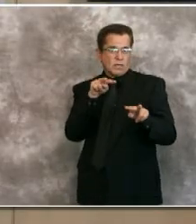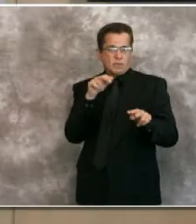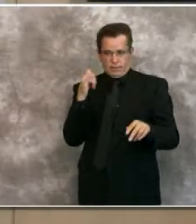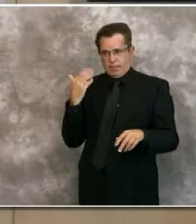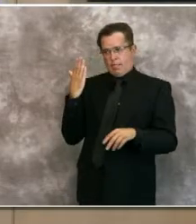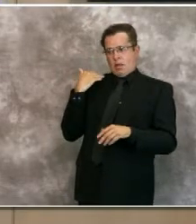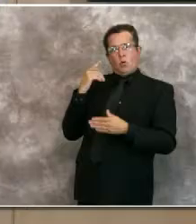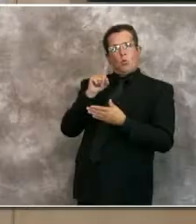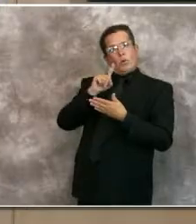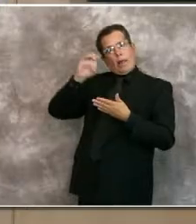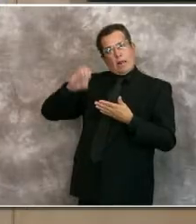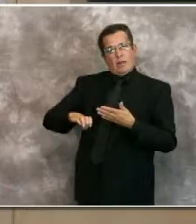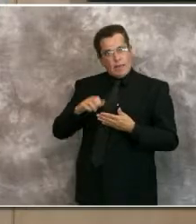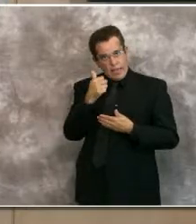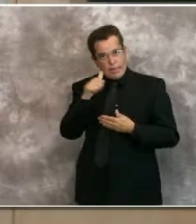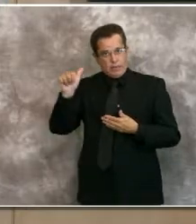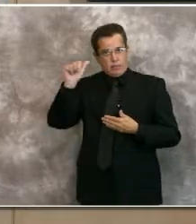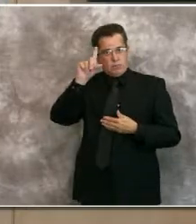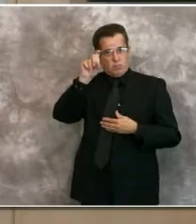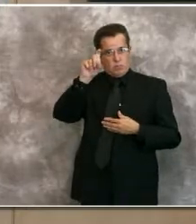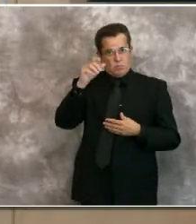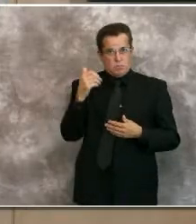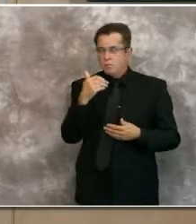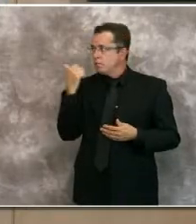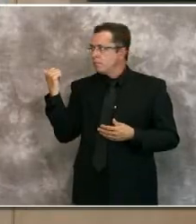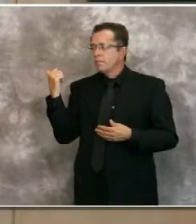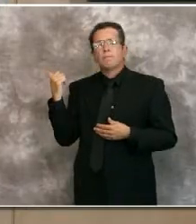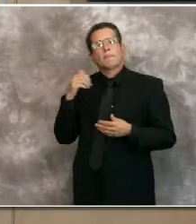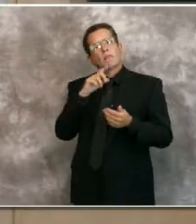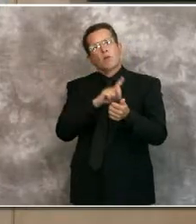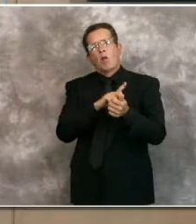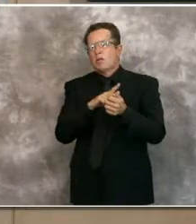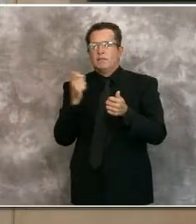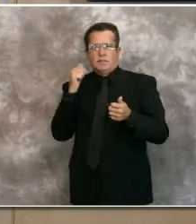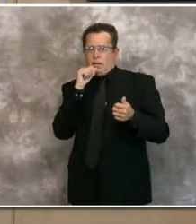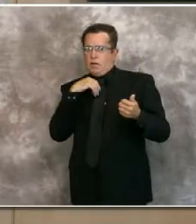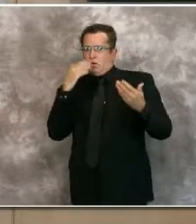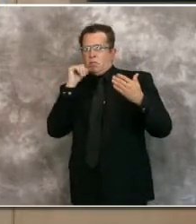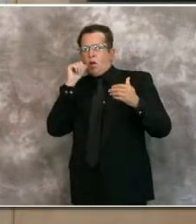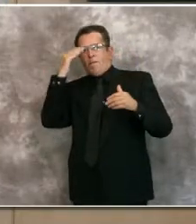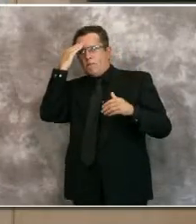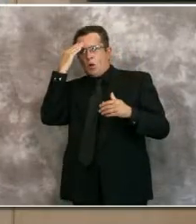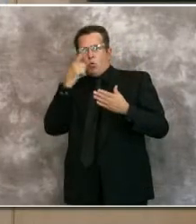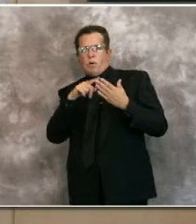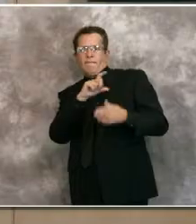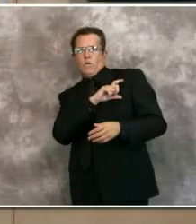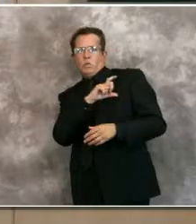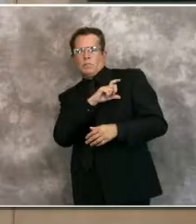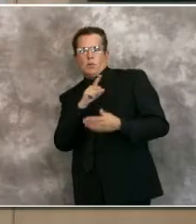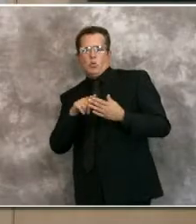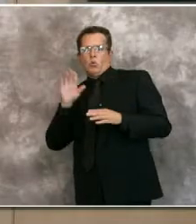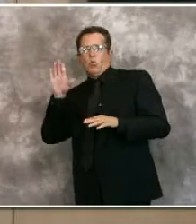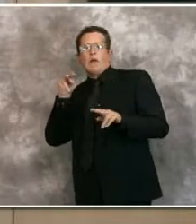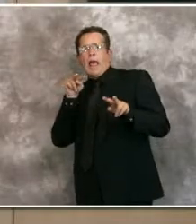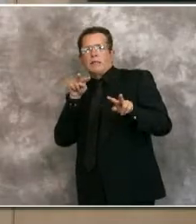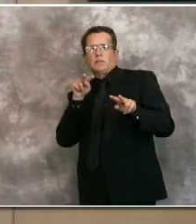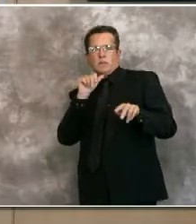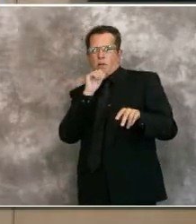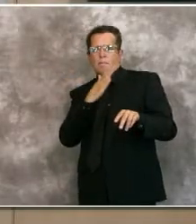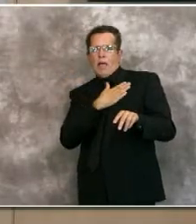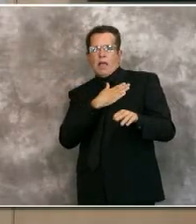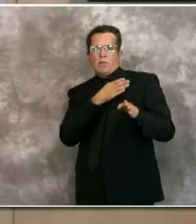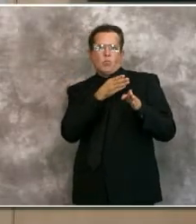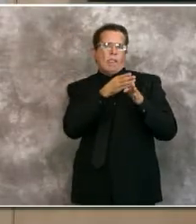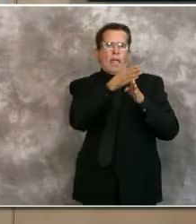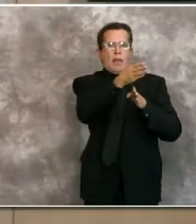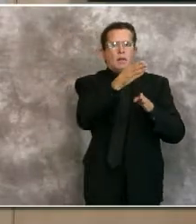last weekend, and if so, what were they? I am personally not aware of enforcement actions. Enforcement actions tend to be sort of out of my lane,